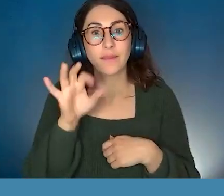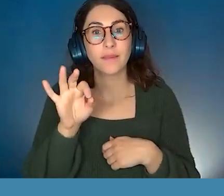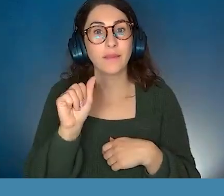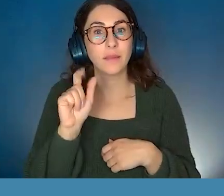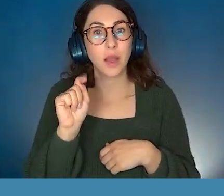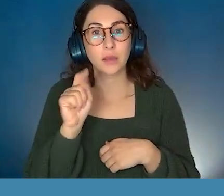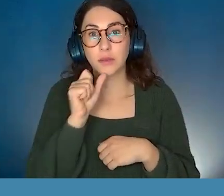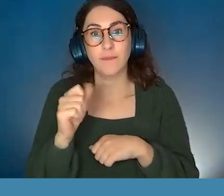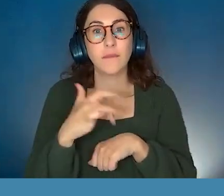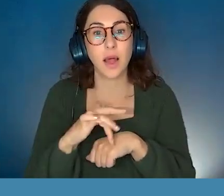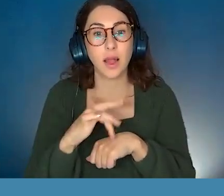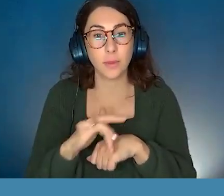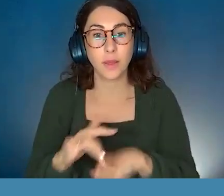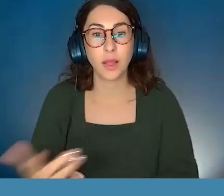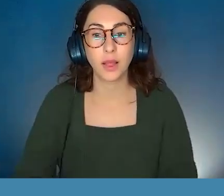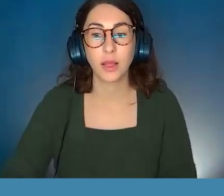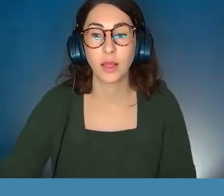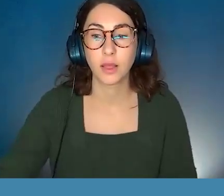FACT?